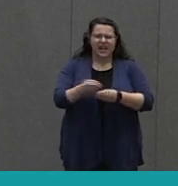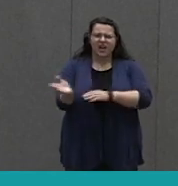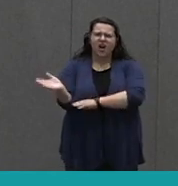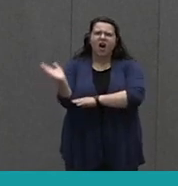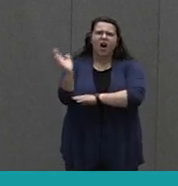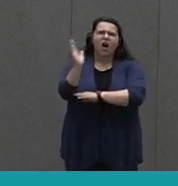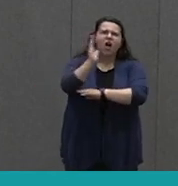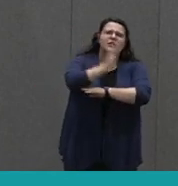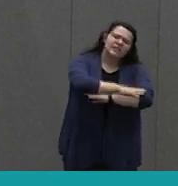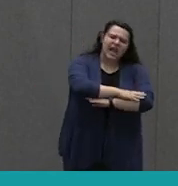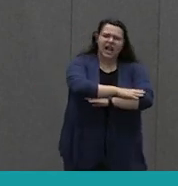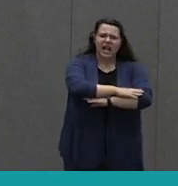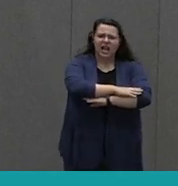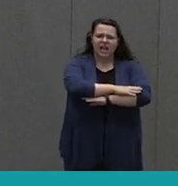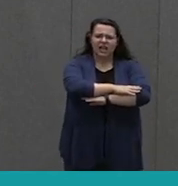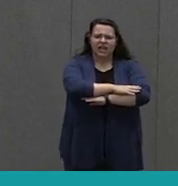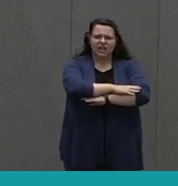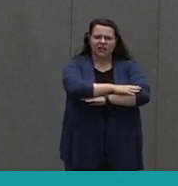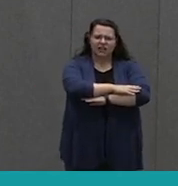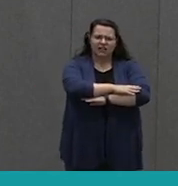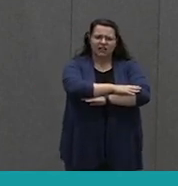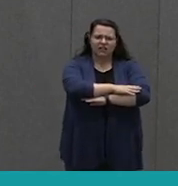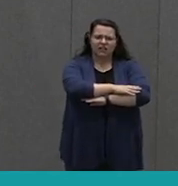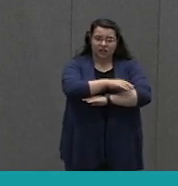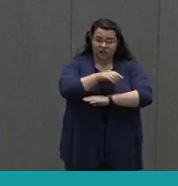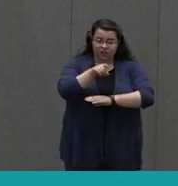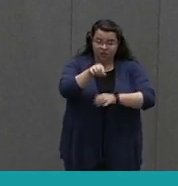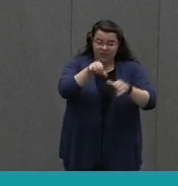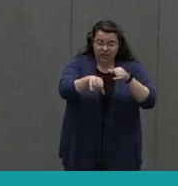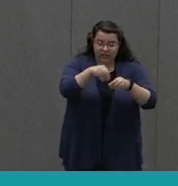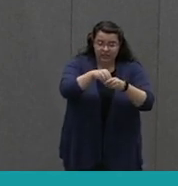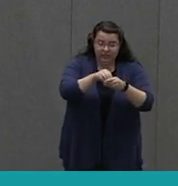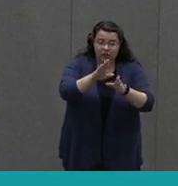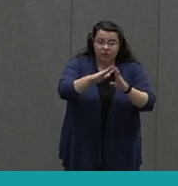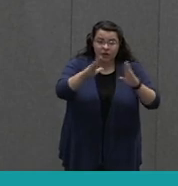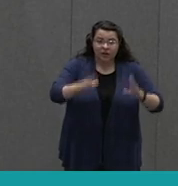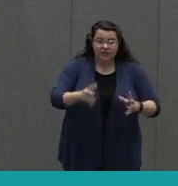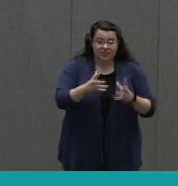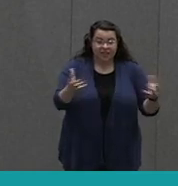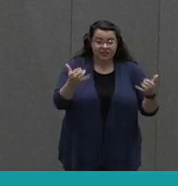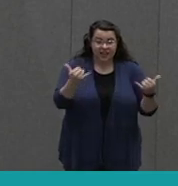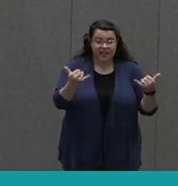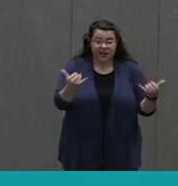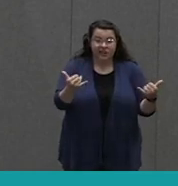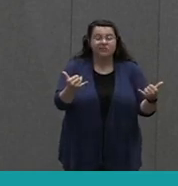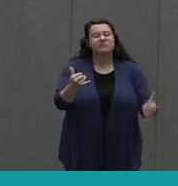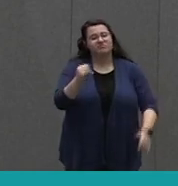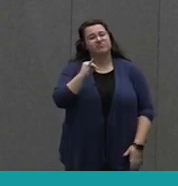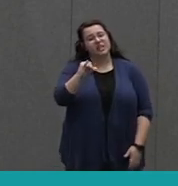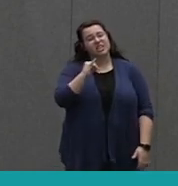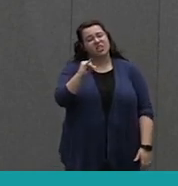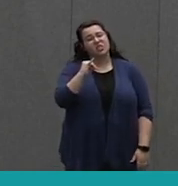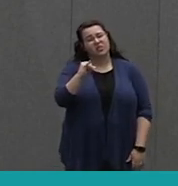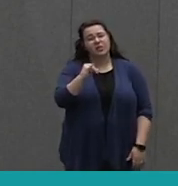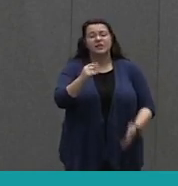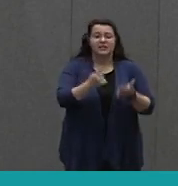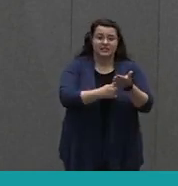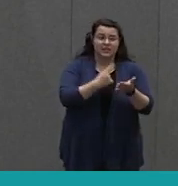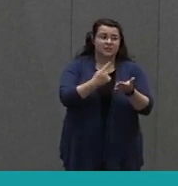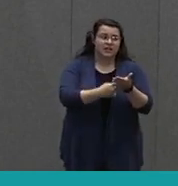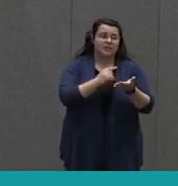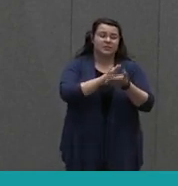day long. Are you staying inside your house a lot right now? Me too. Sometimes